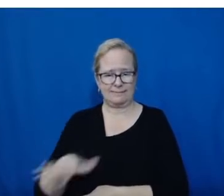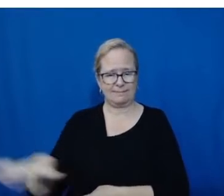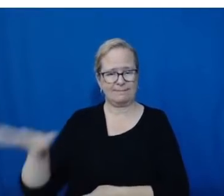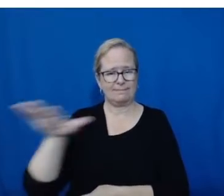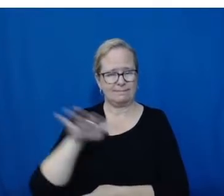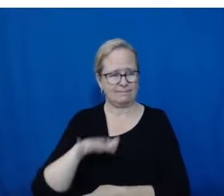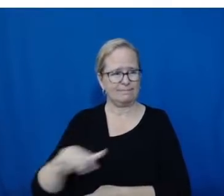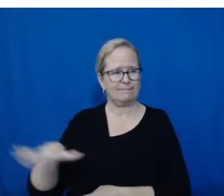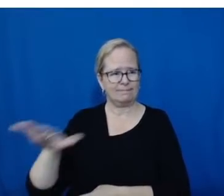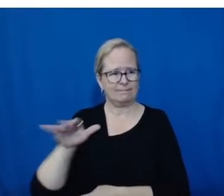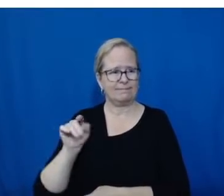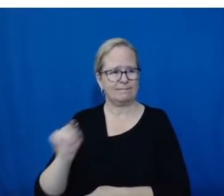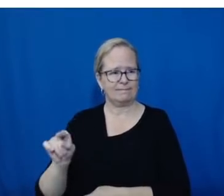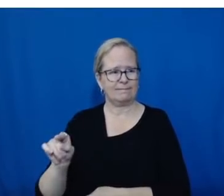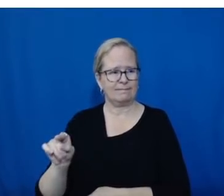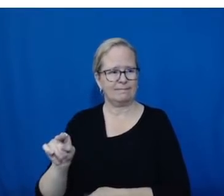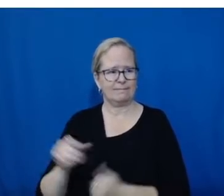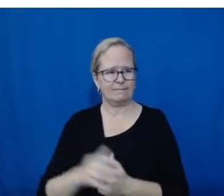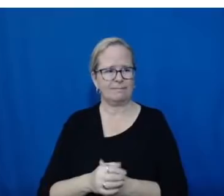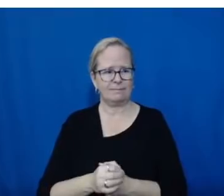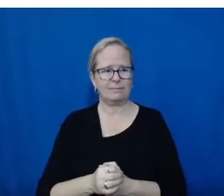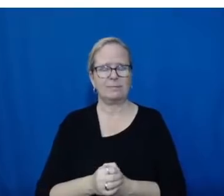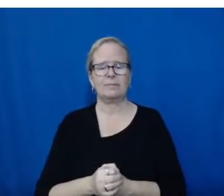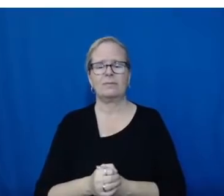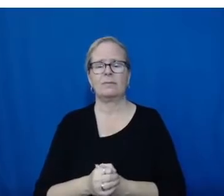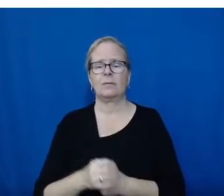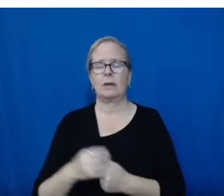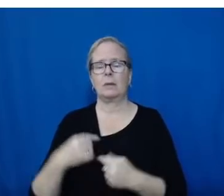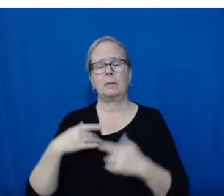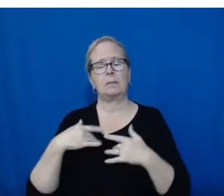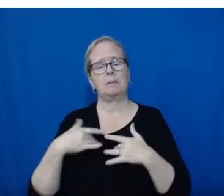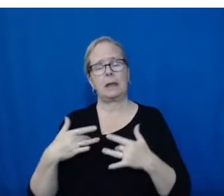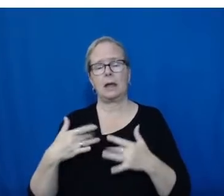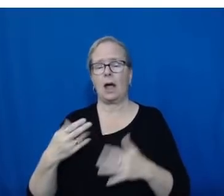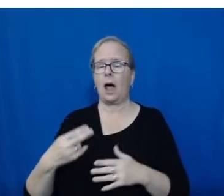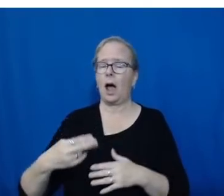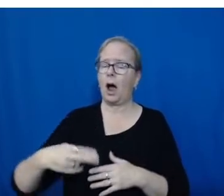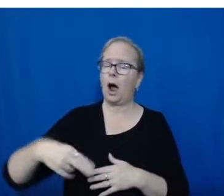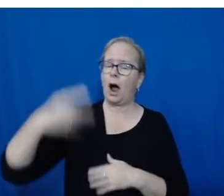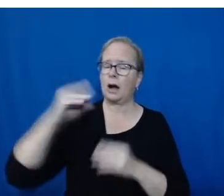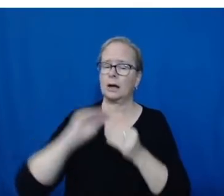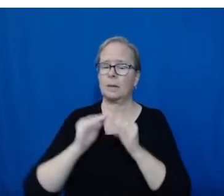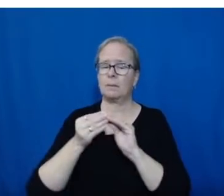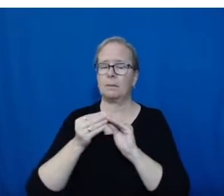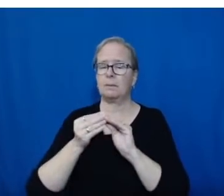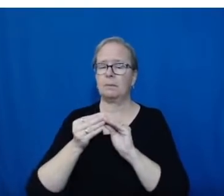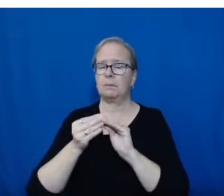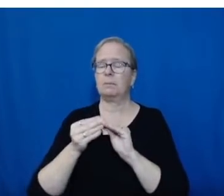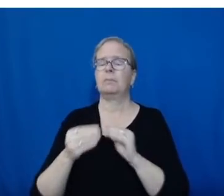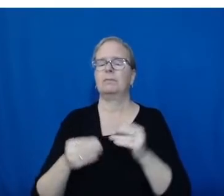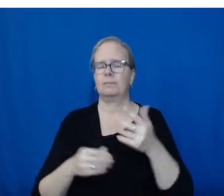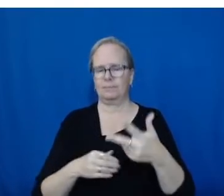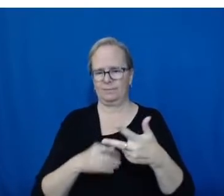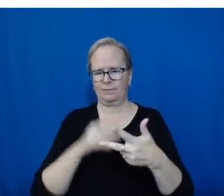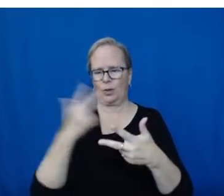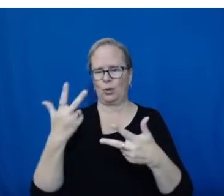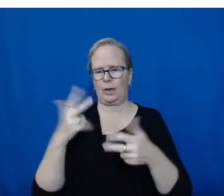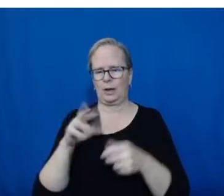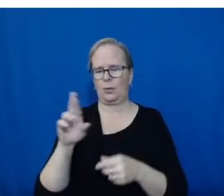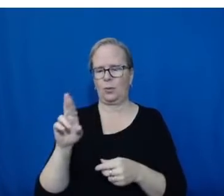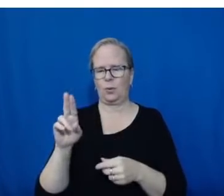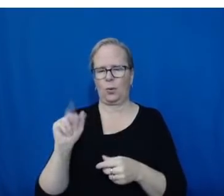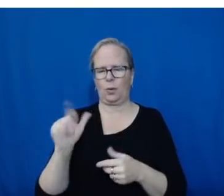with the vast, the highest cases per capita being in the 3 rural areas, and